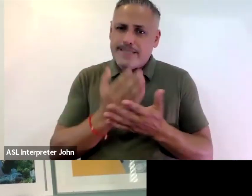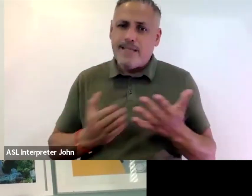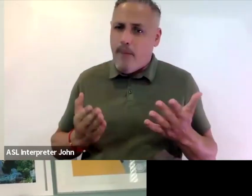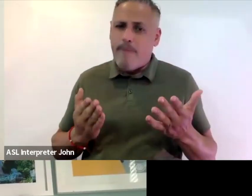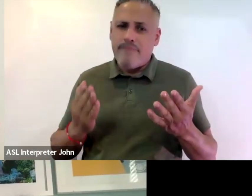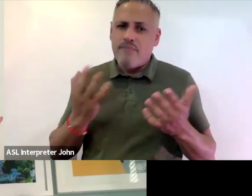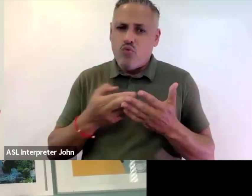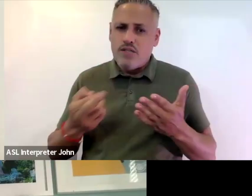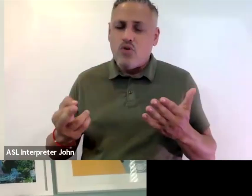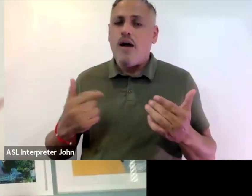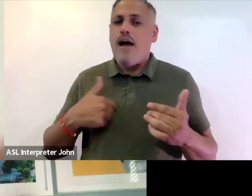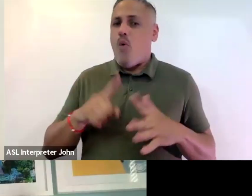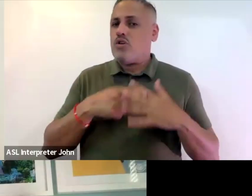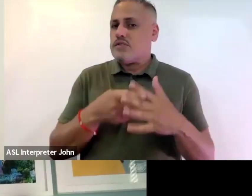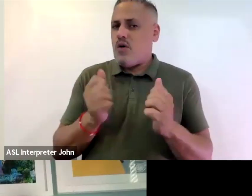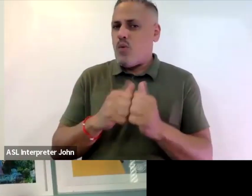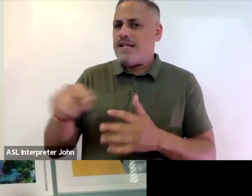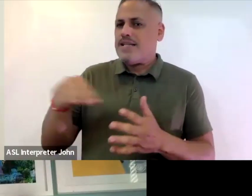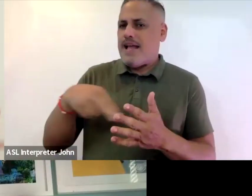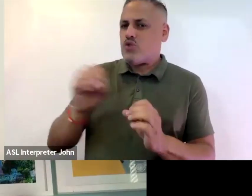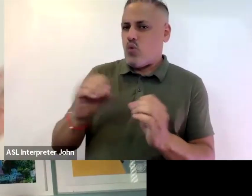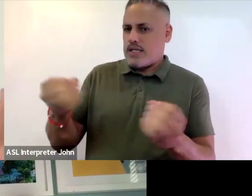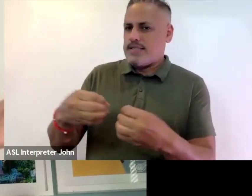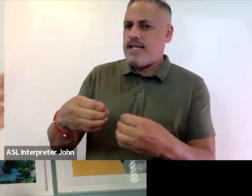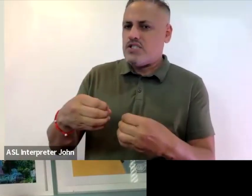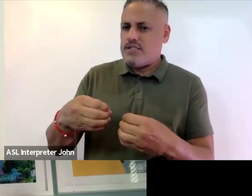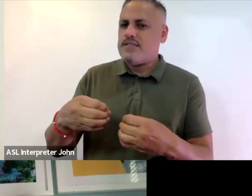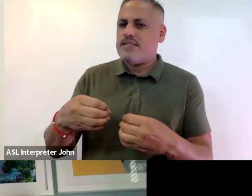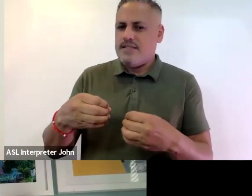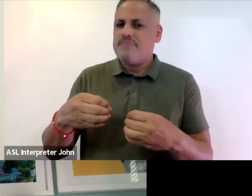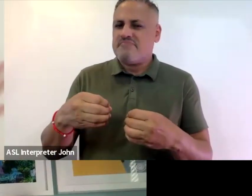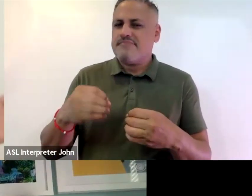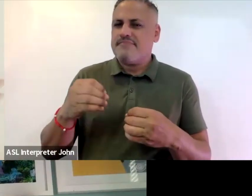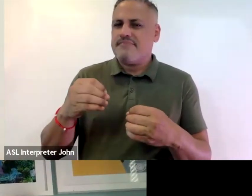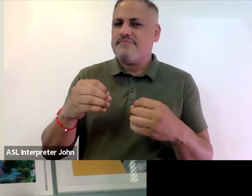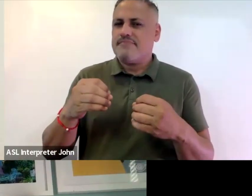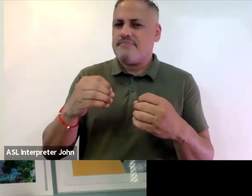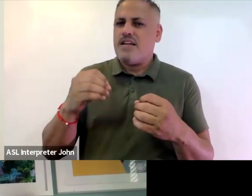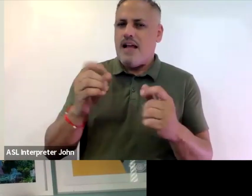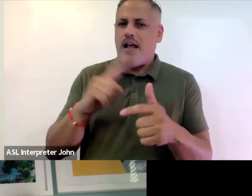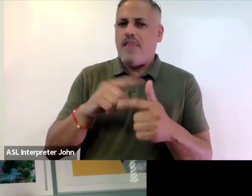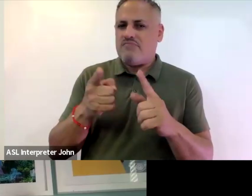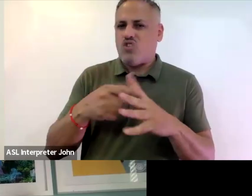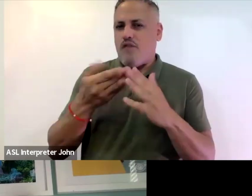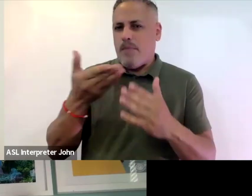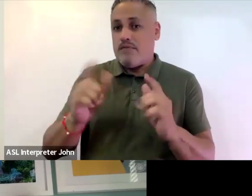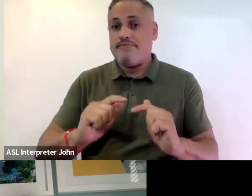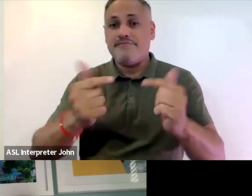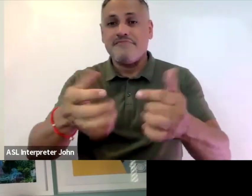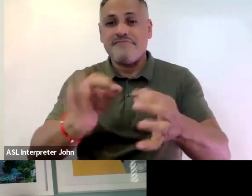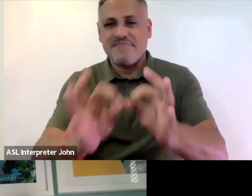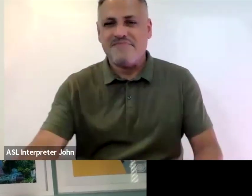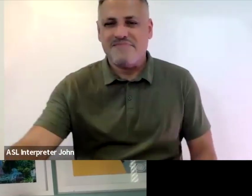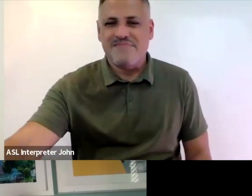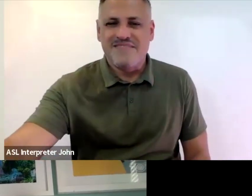ways that you can do it, but I would start with dance organizations, then kind of branch out from there. And that's